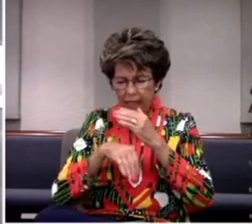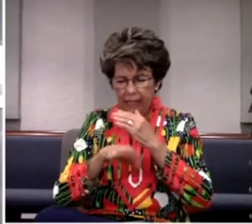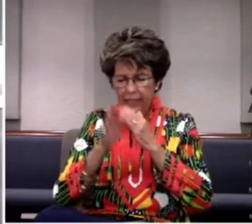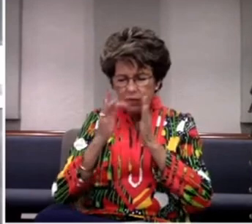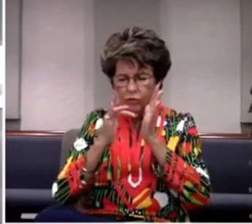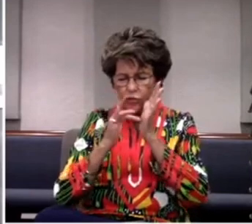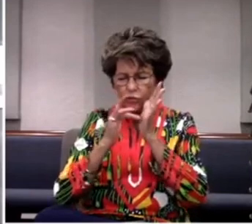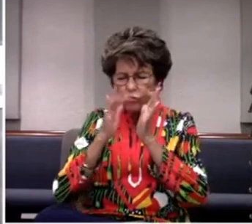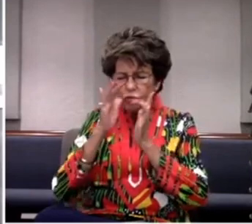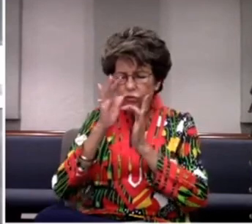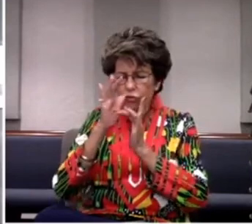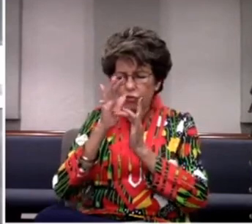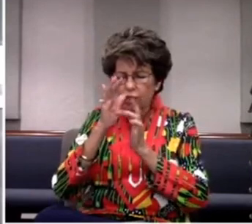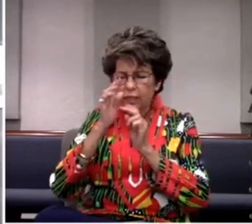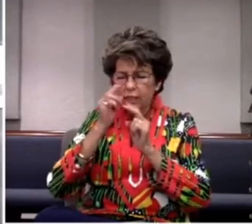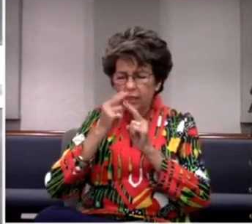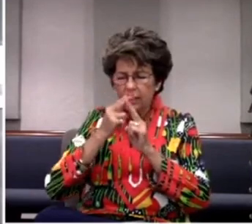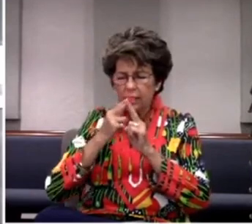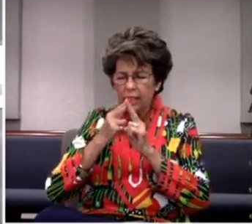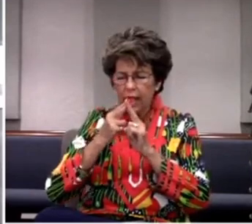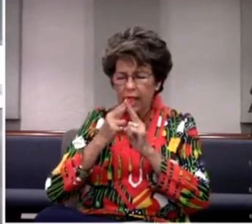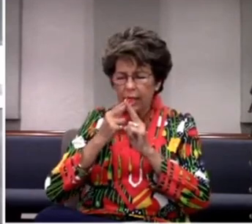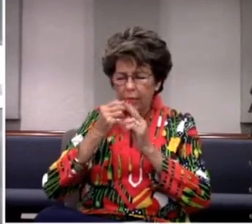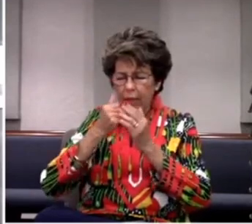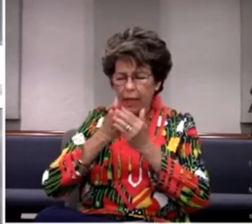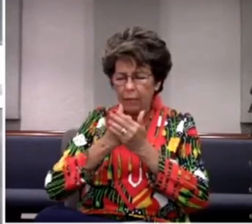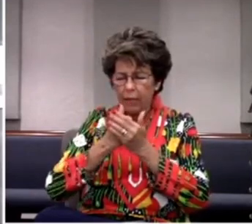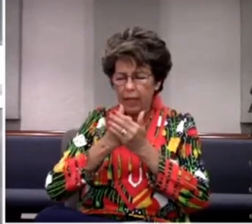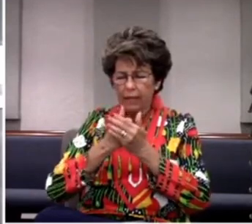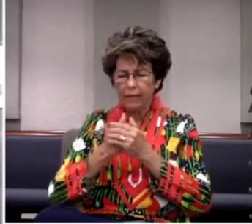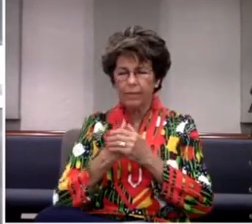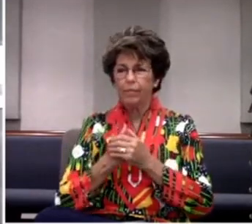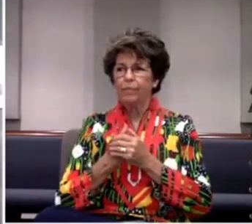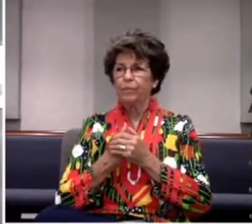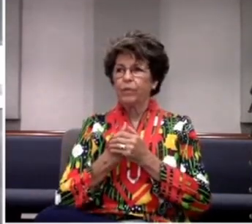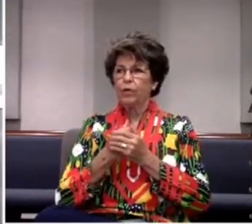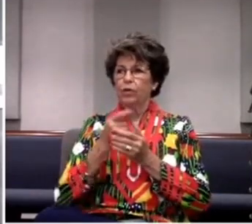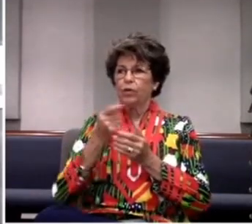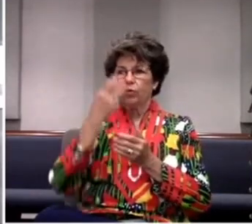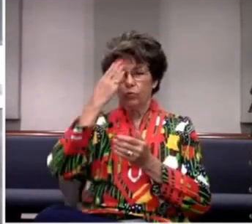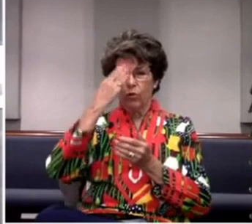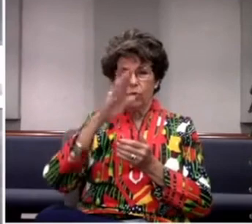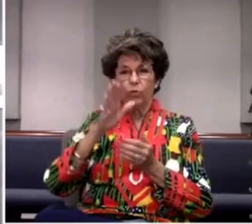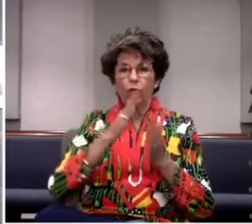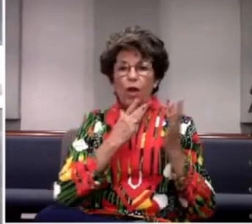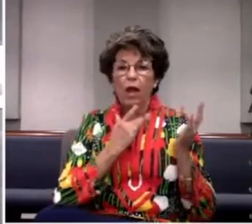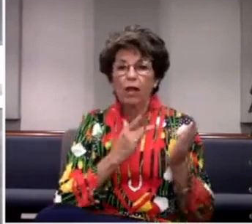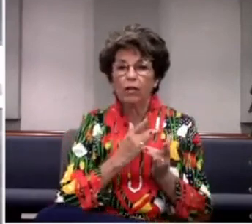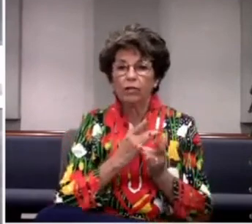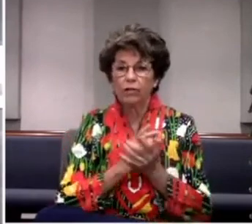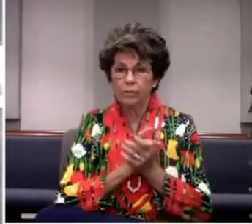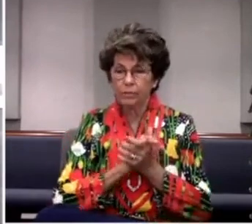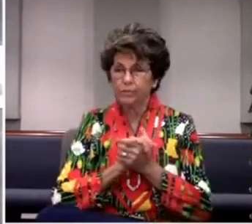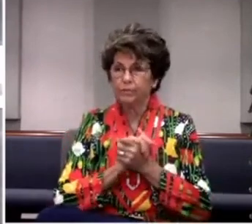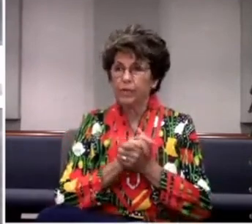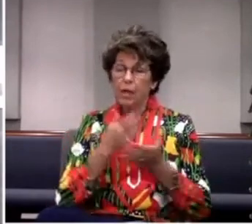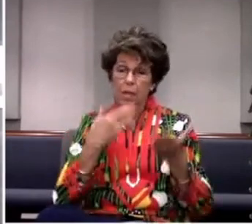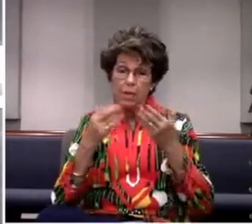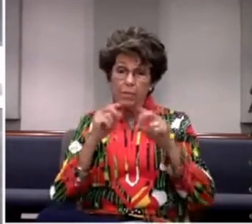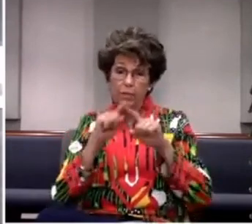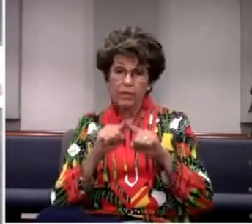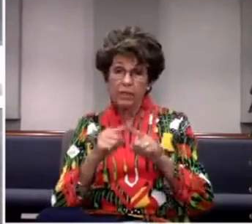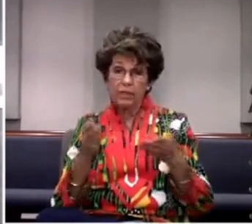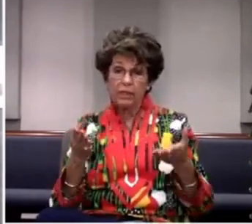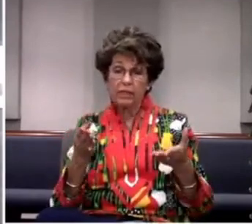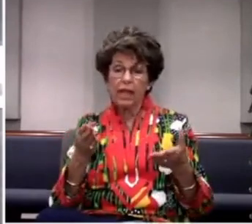amen. I don't know my audience, but you know your own heart. I would never embarrass you. But maybe you're sitting out there and you would say,